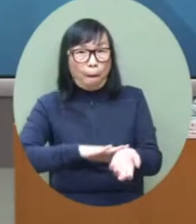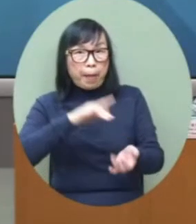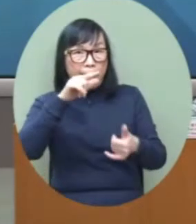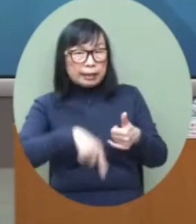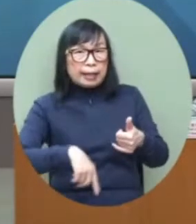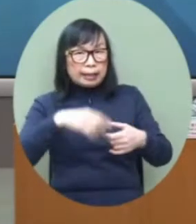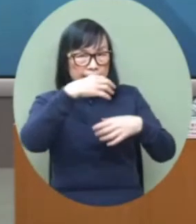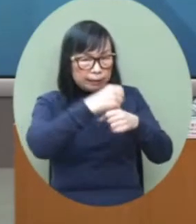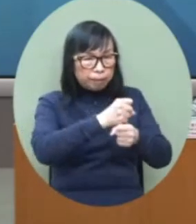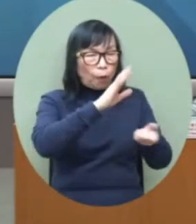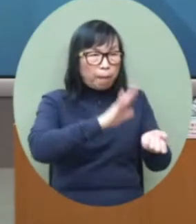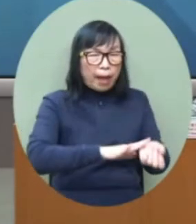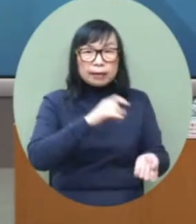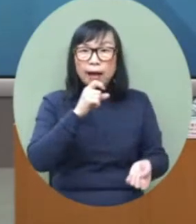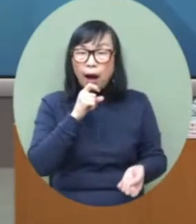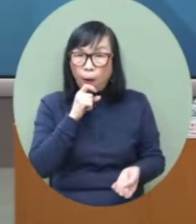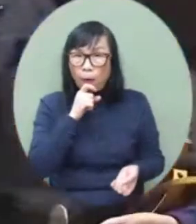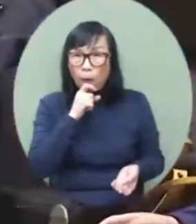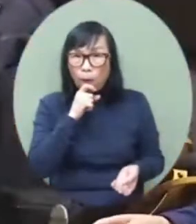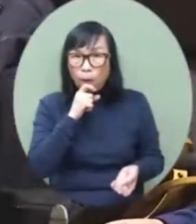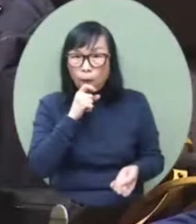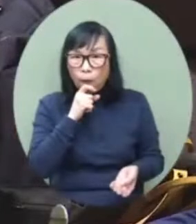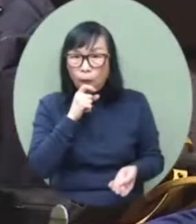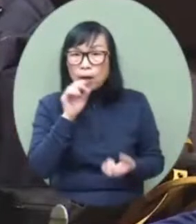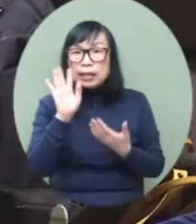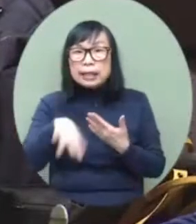If the patient is tested positive